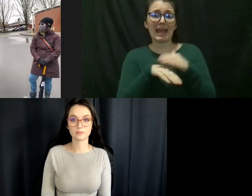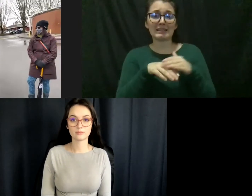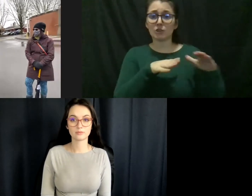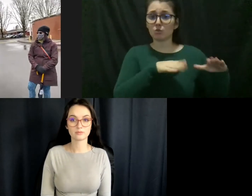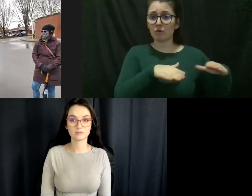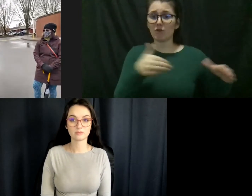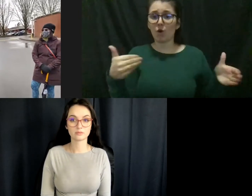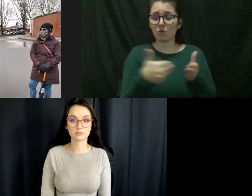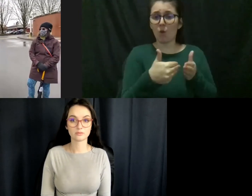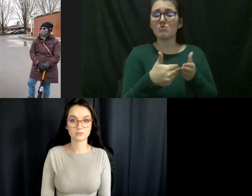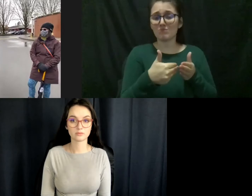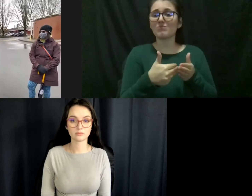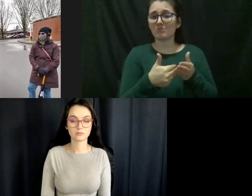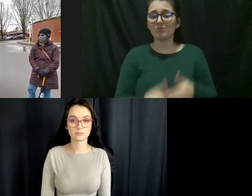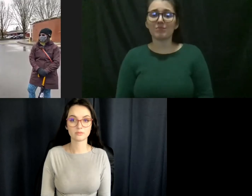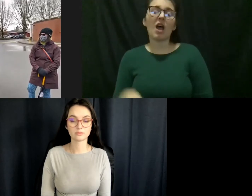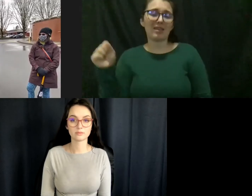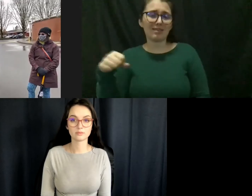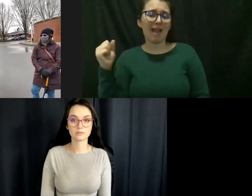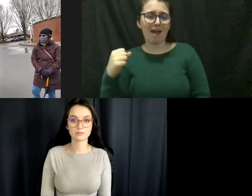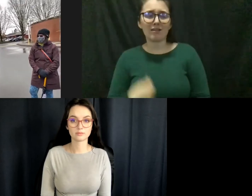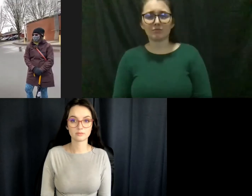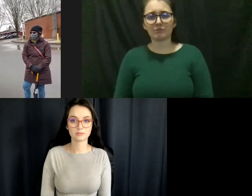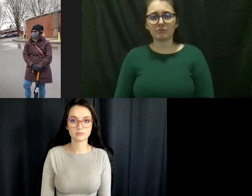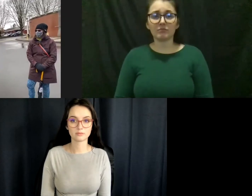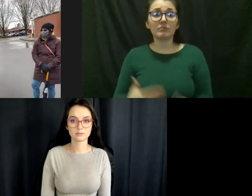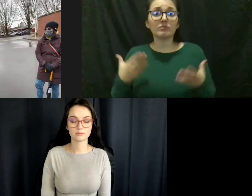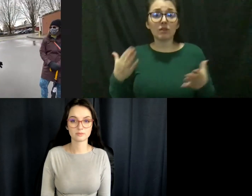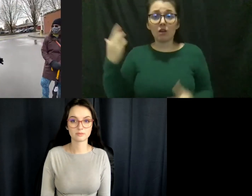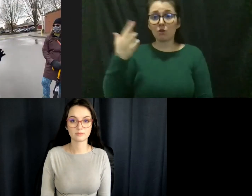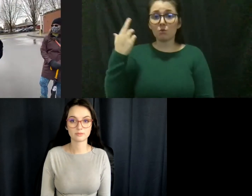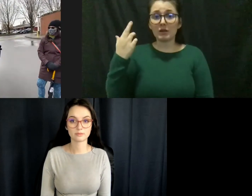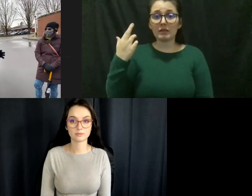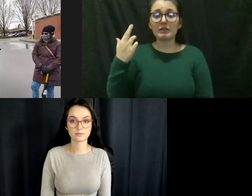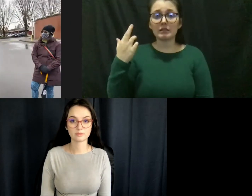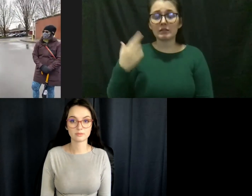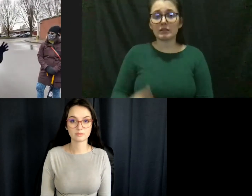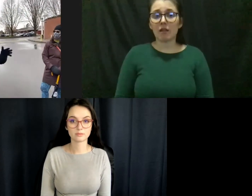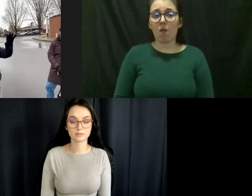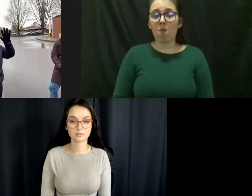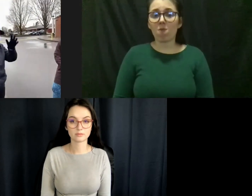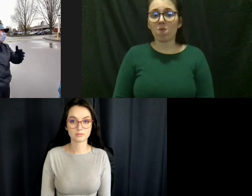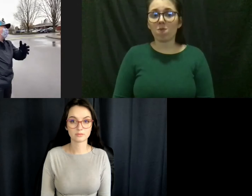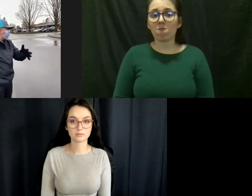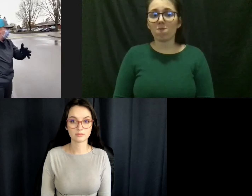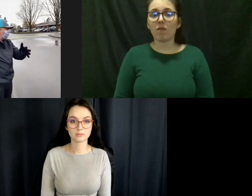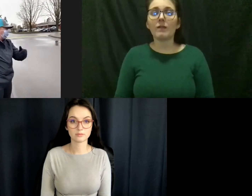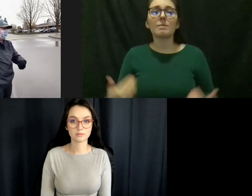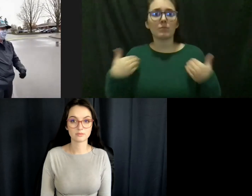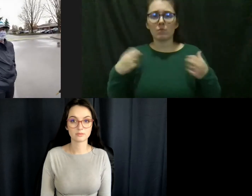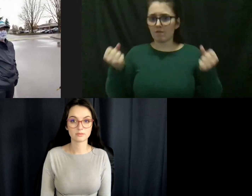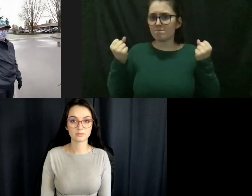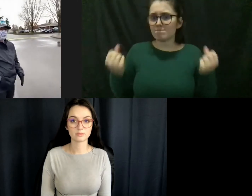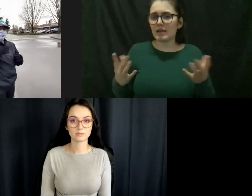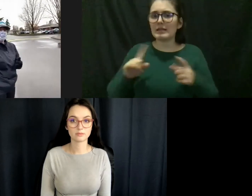were, right next to that lovely place. Nice. Right outside. So yes, this site is 106 acres.